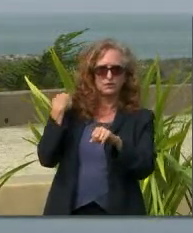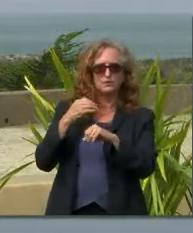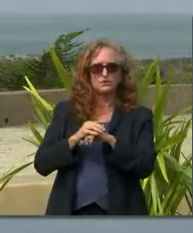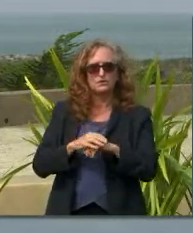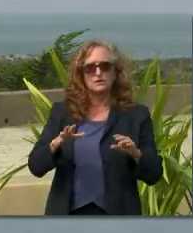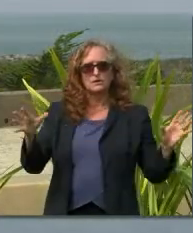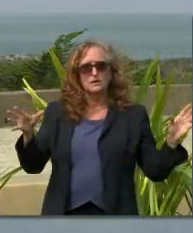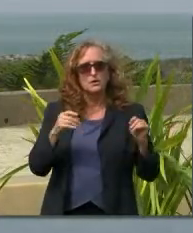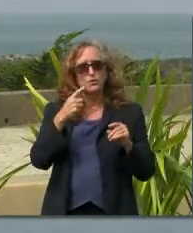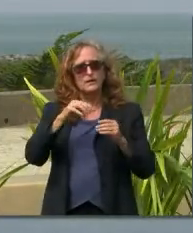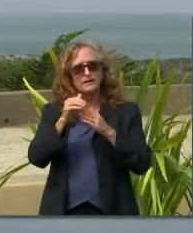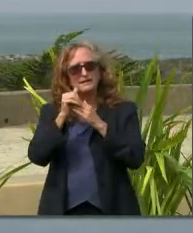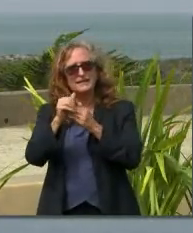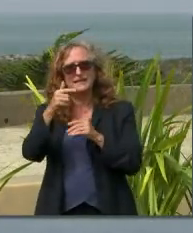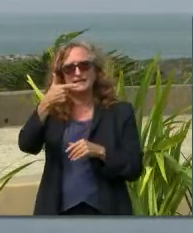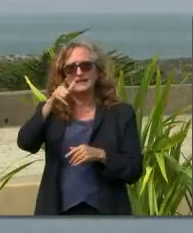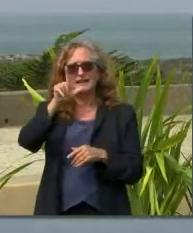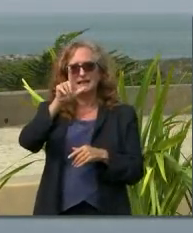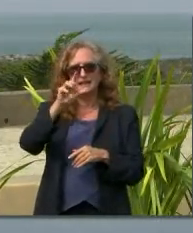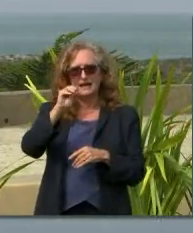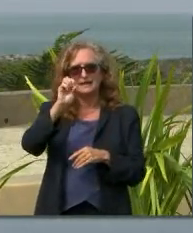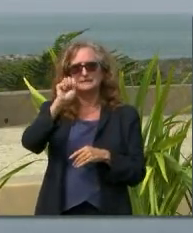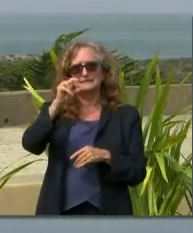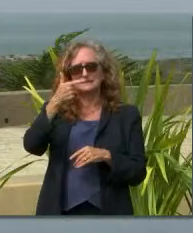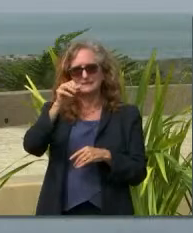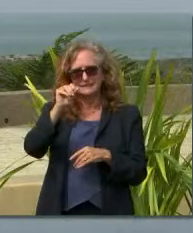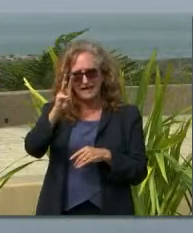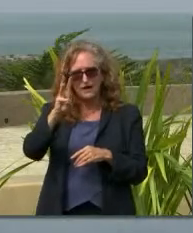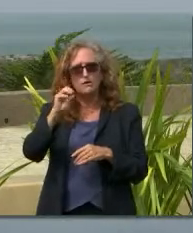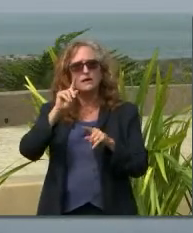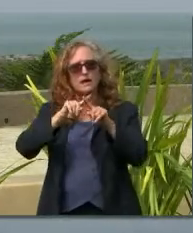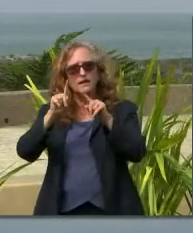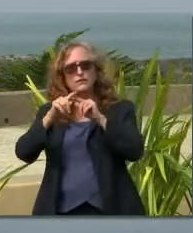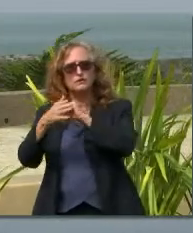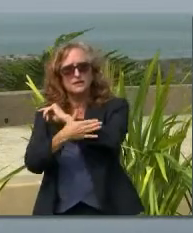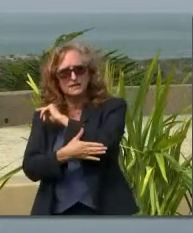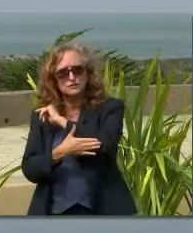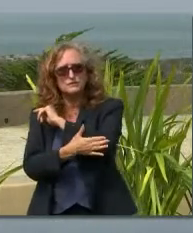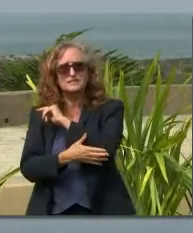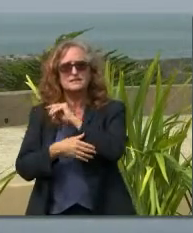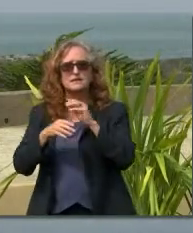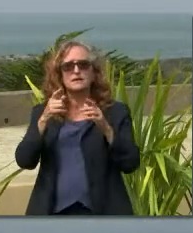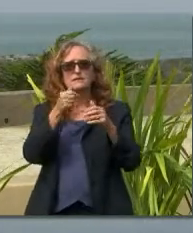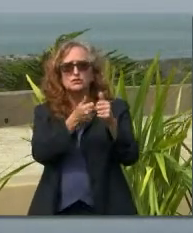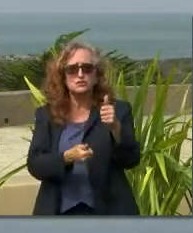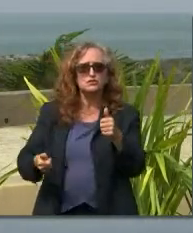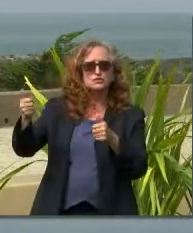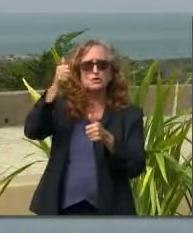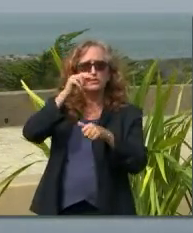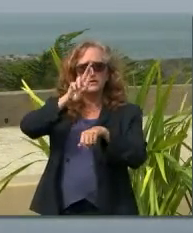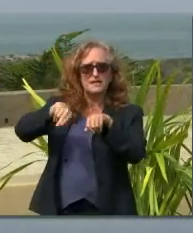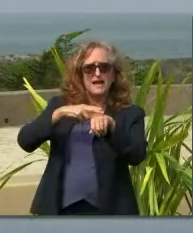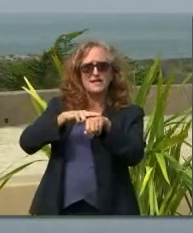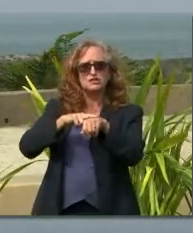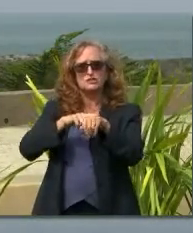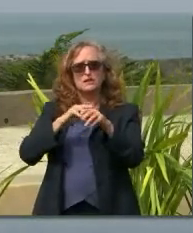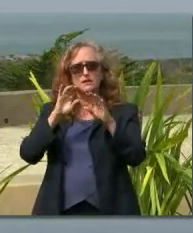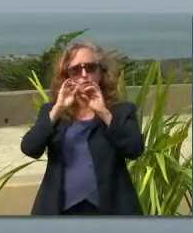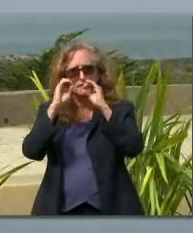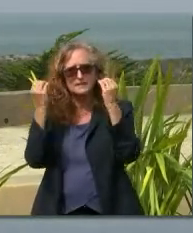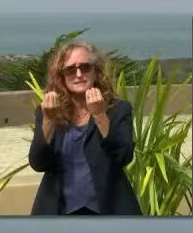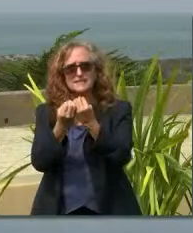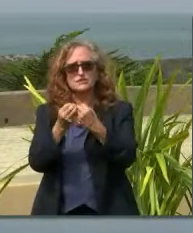both in Glasgow and then in Sharm el-Sheikh with what we call the supranationals. These are local organizations,